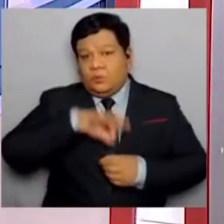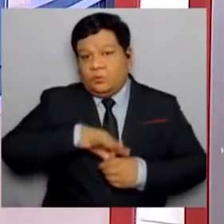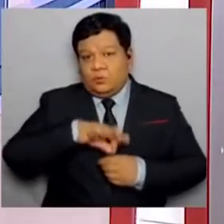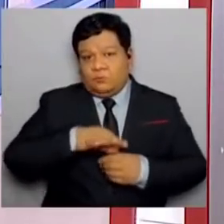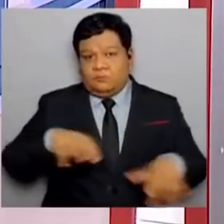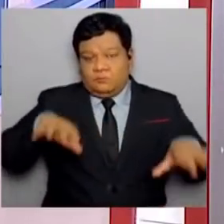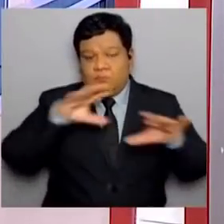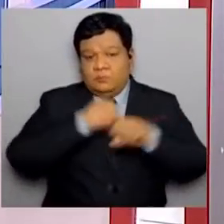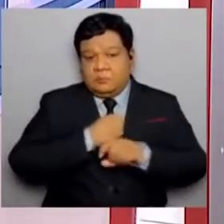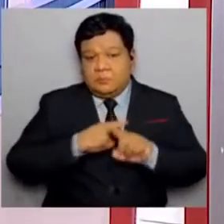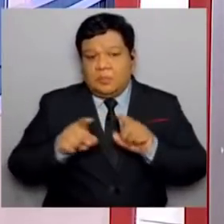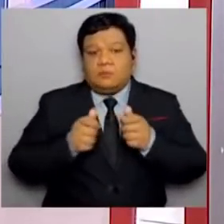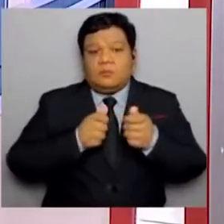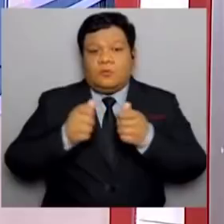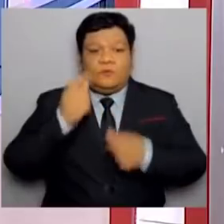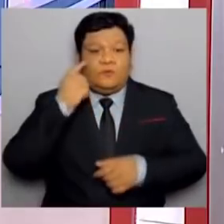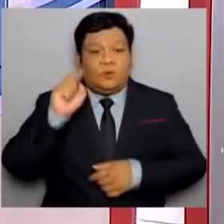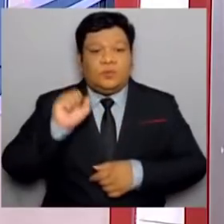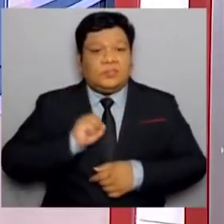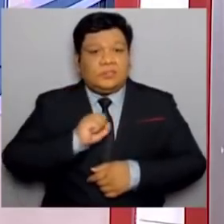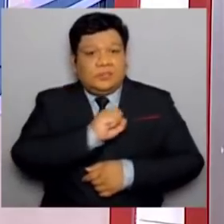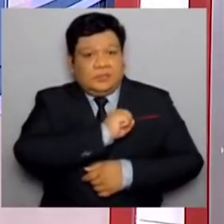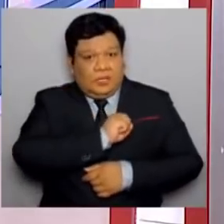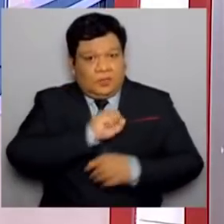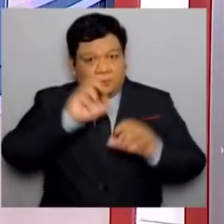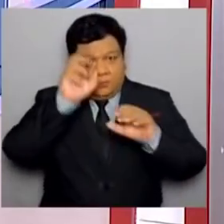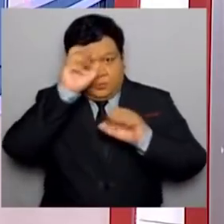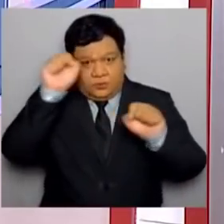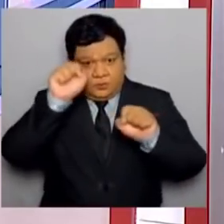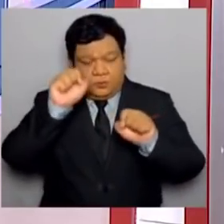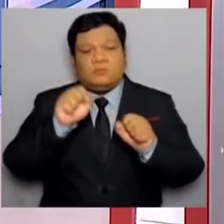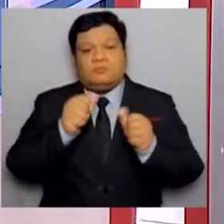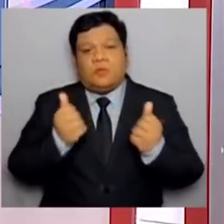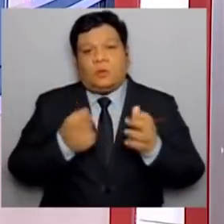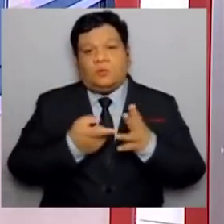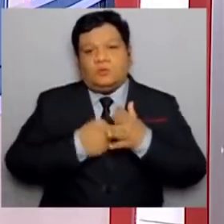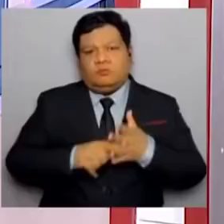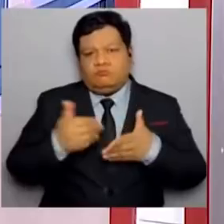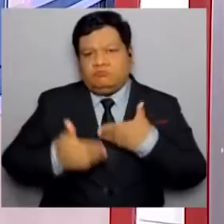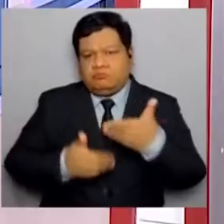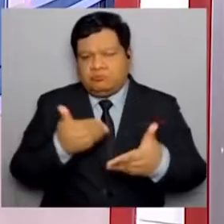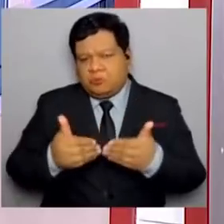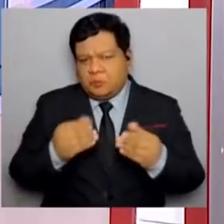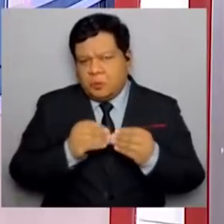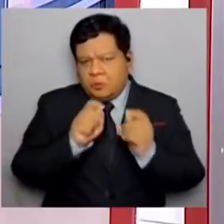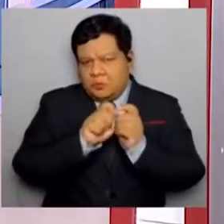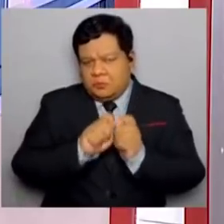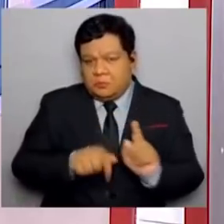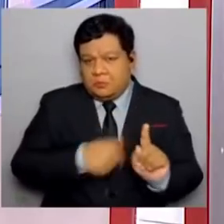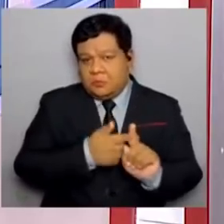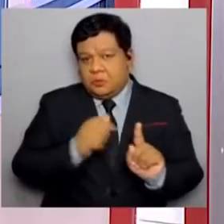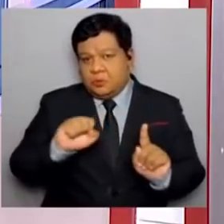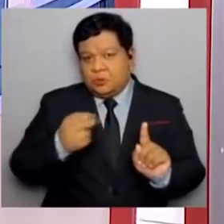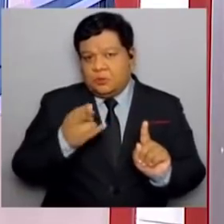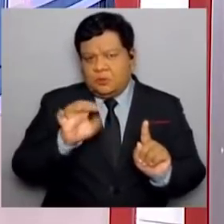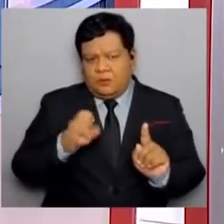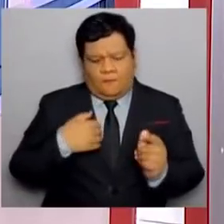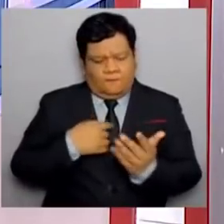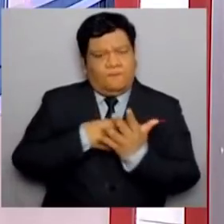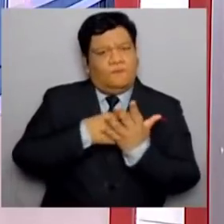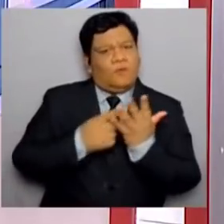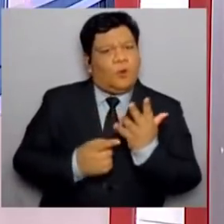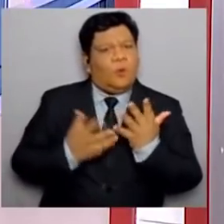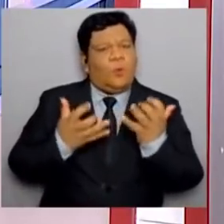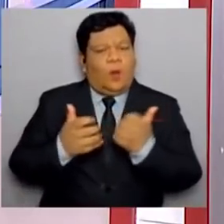race for the Senate presidency that has just begun. Sherian Torres now tells us at least five lawmakers are reportedly eyeing the third highest post